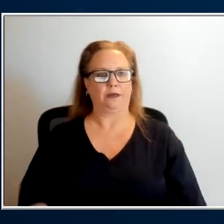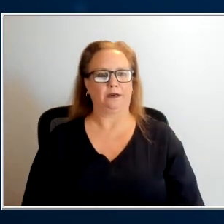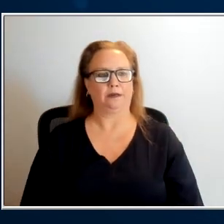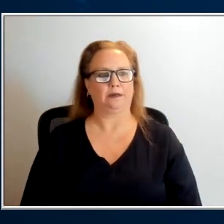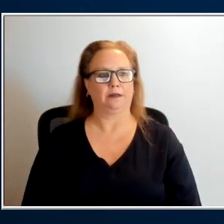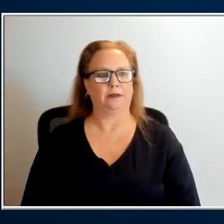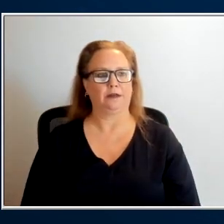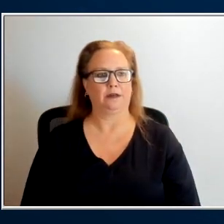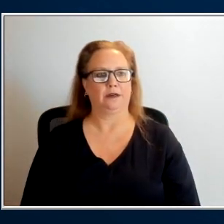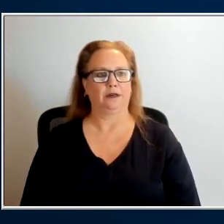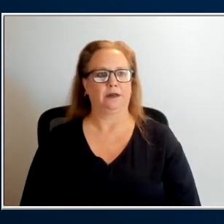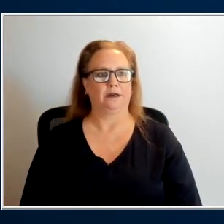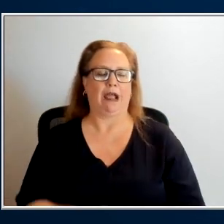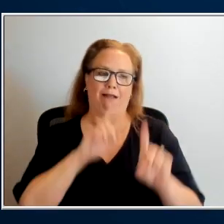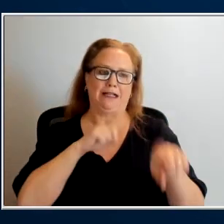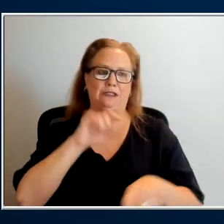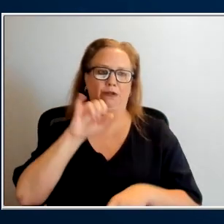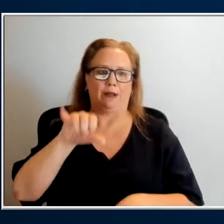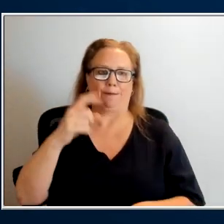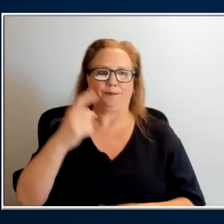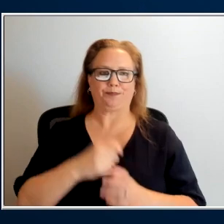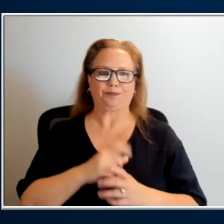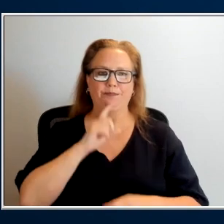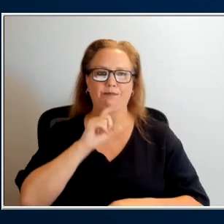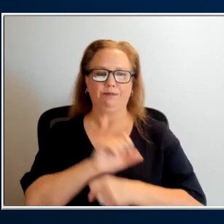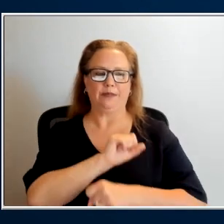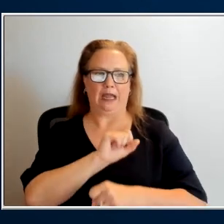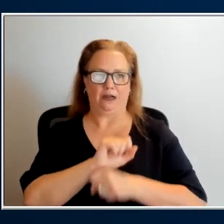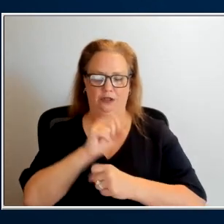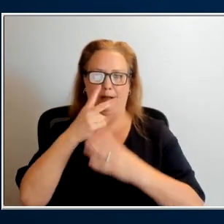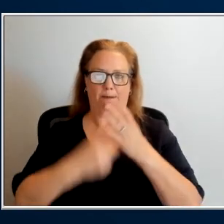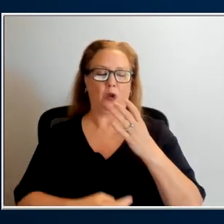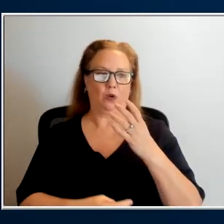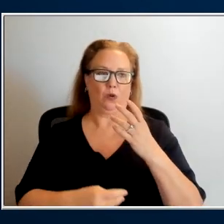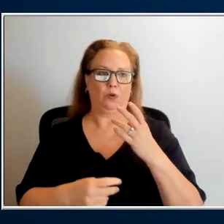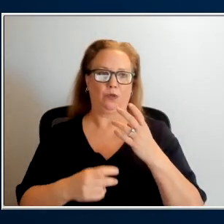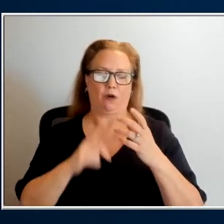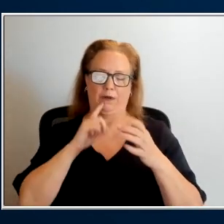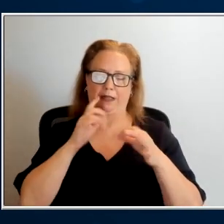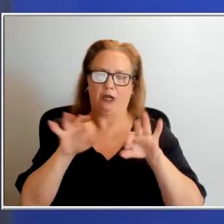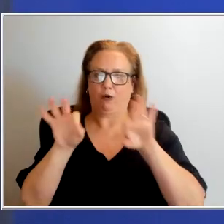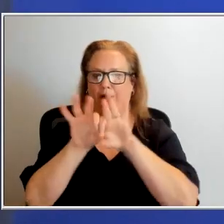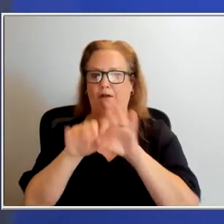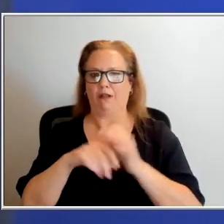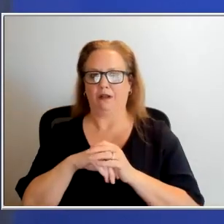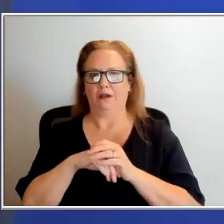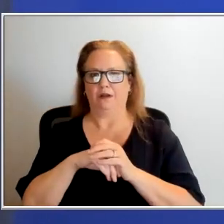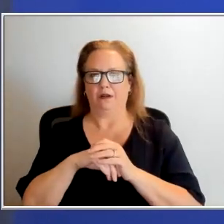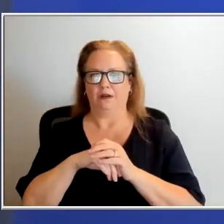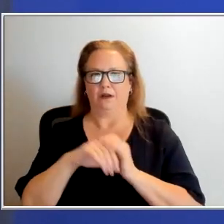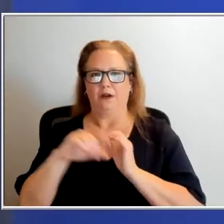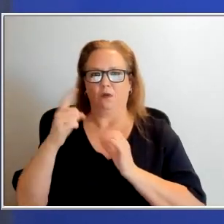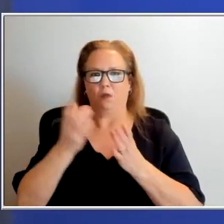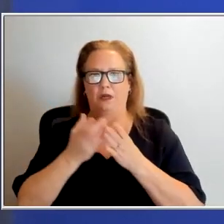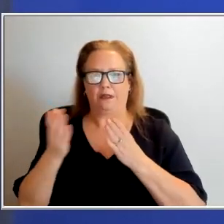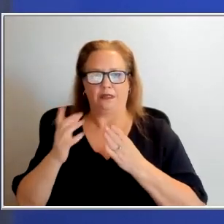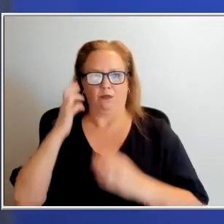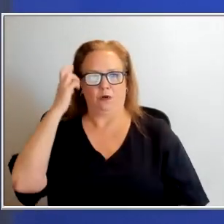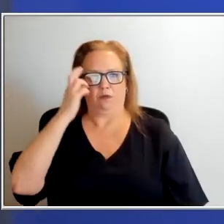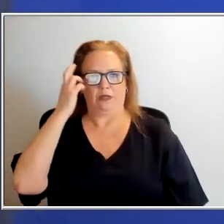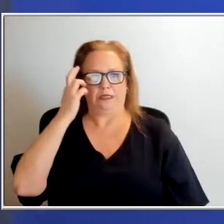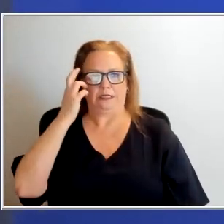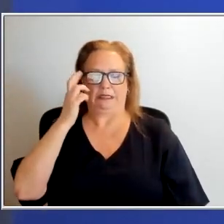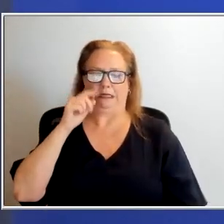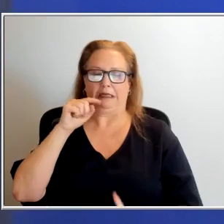take that one. So actually, both types are really critical. And I think one of the things that we're realizing in